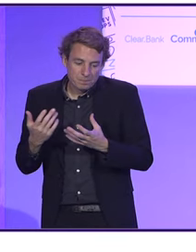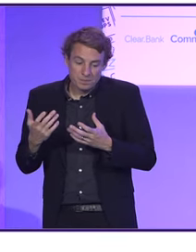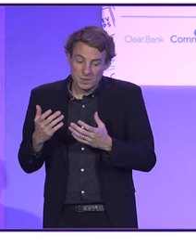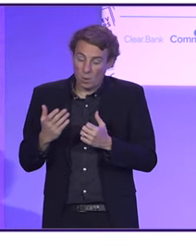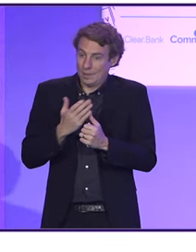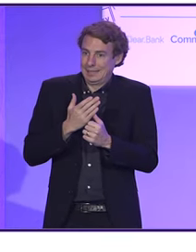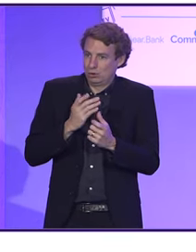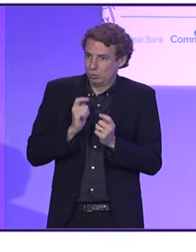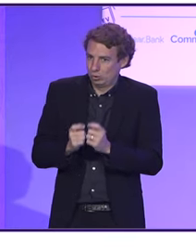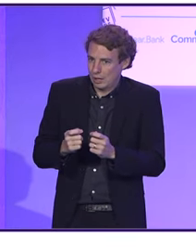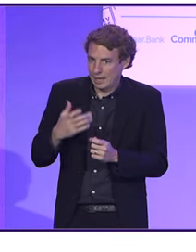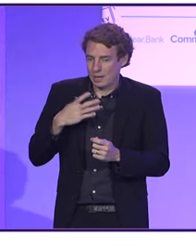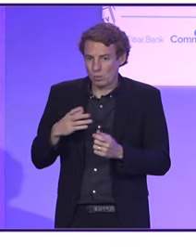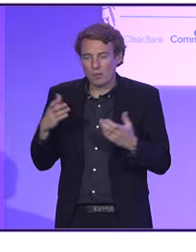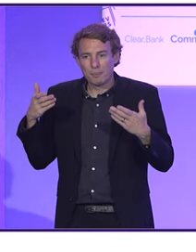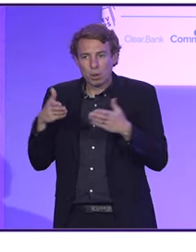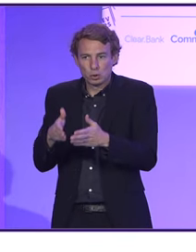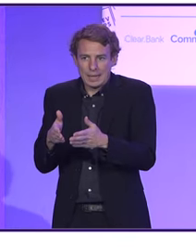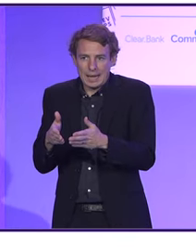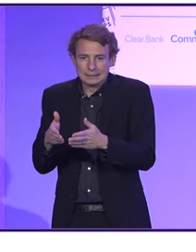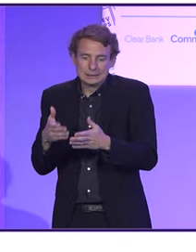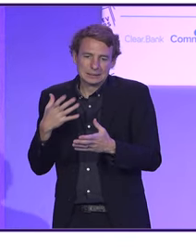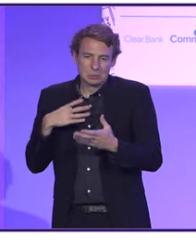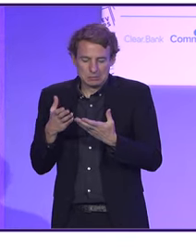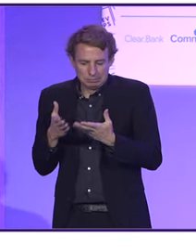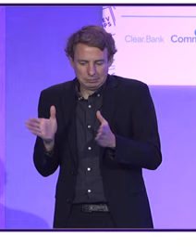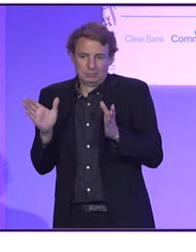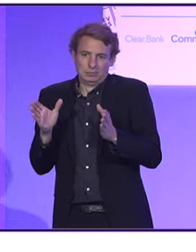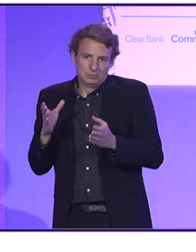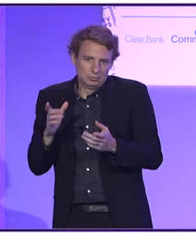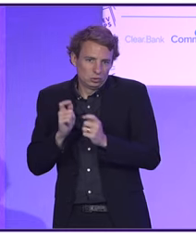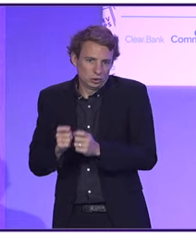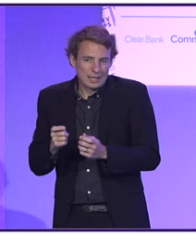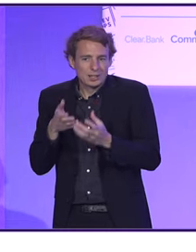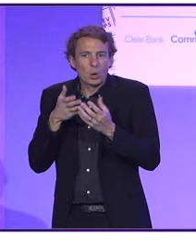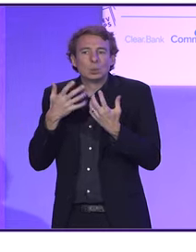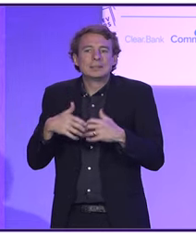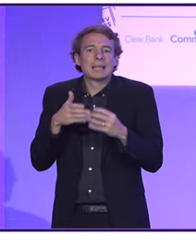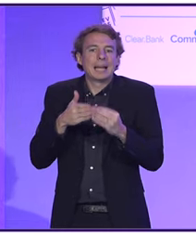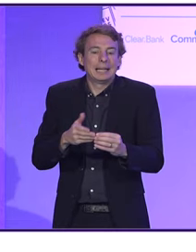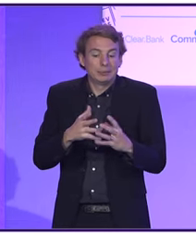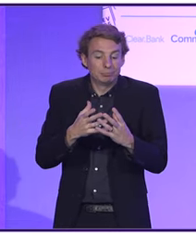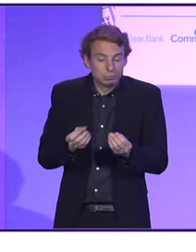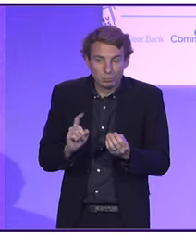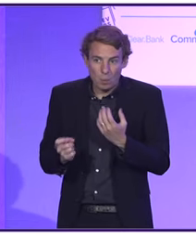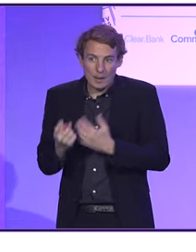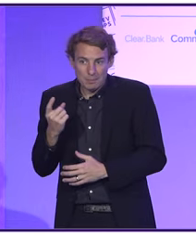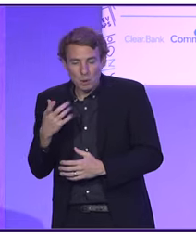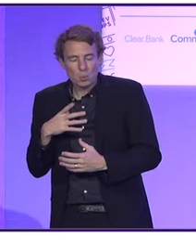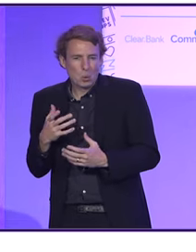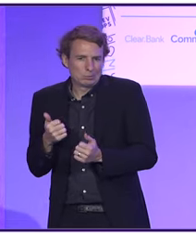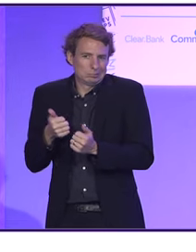changes, we're looking to reduce the bottlenecking within the team. So bus factor go down, code can be shipped without the tech lead. And we also want to